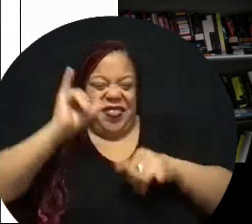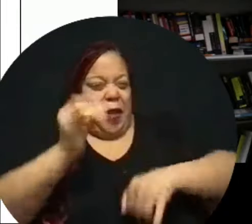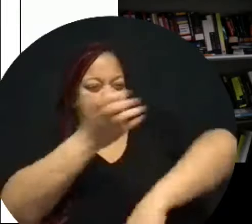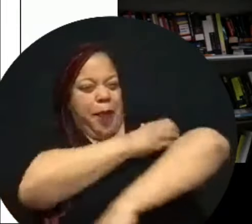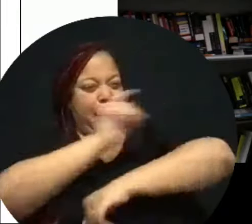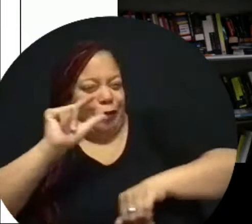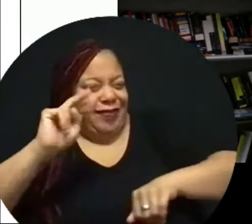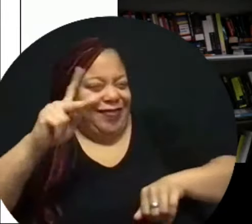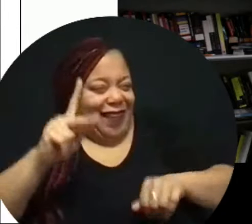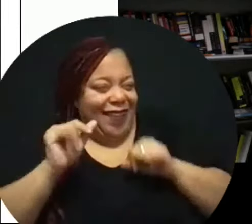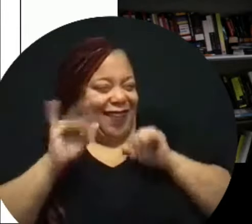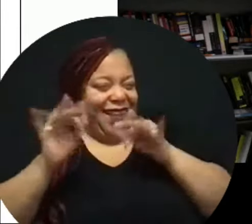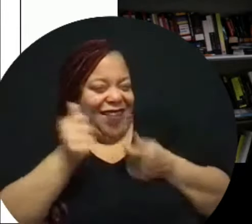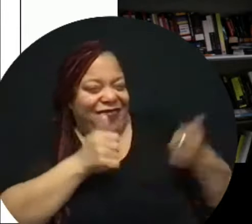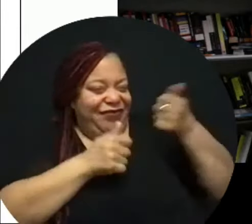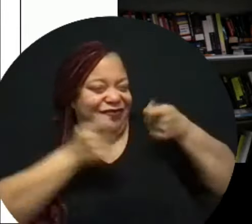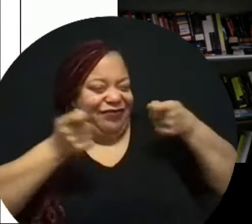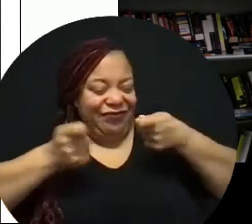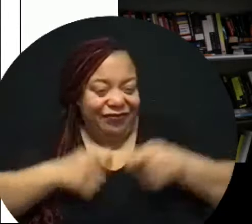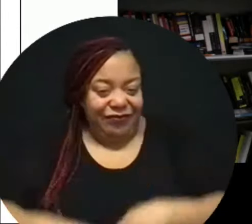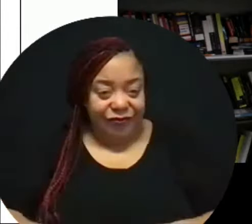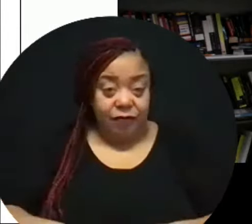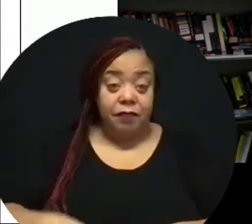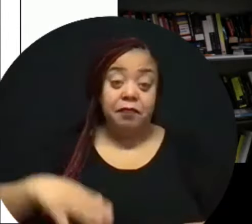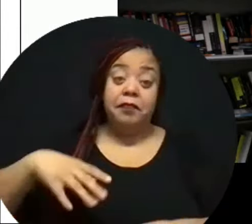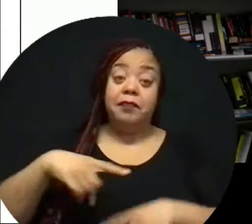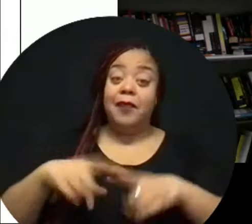They depended on